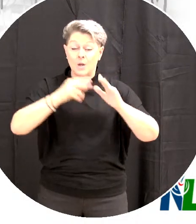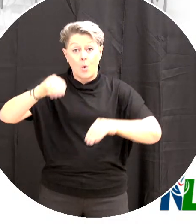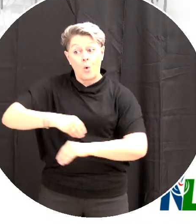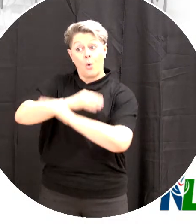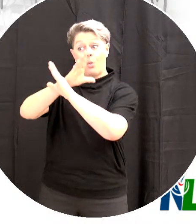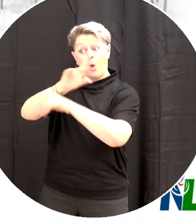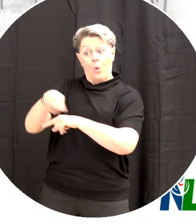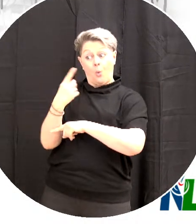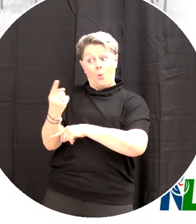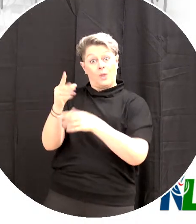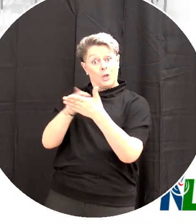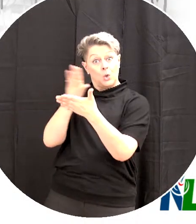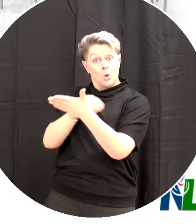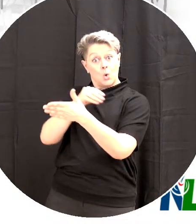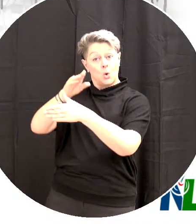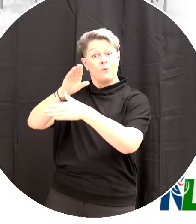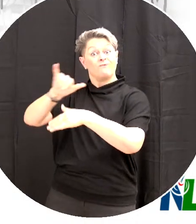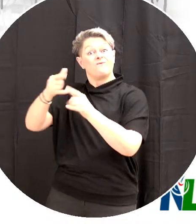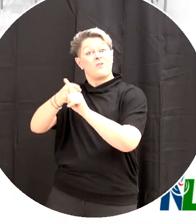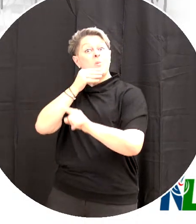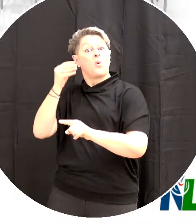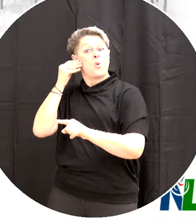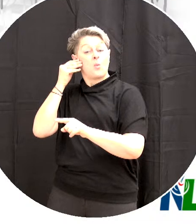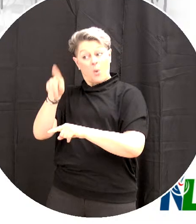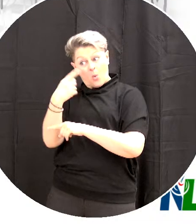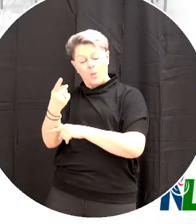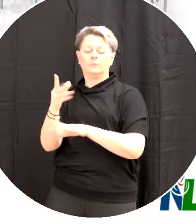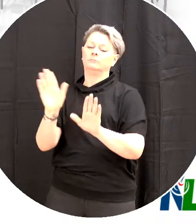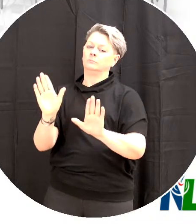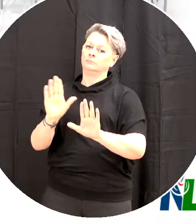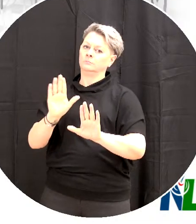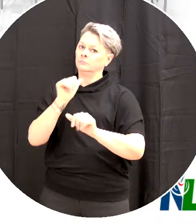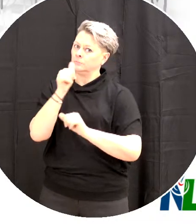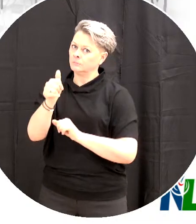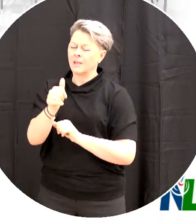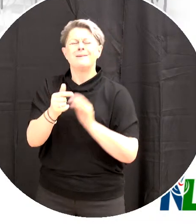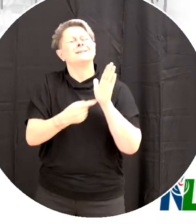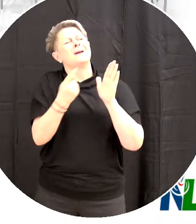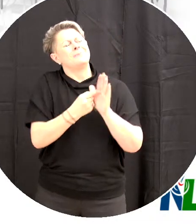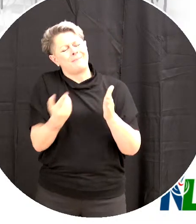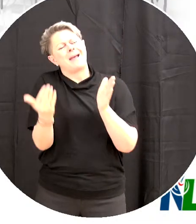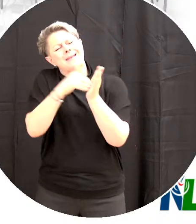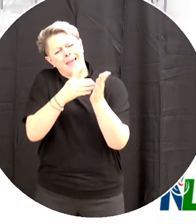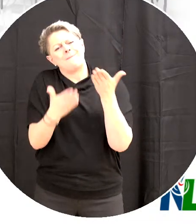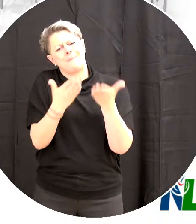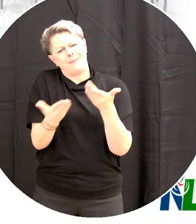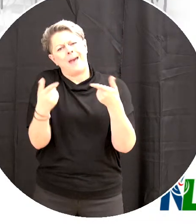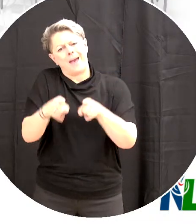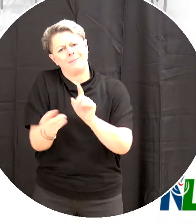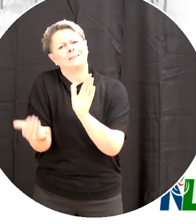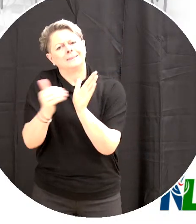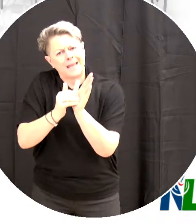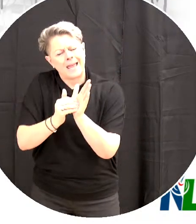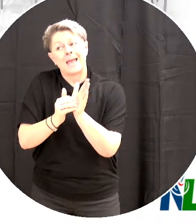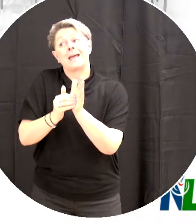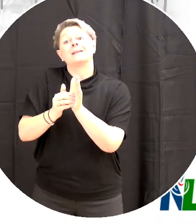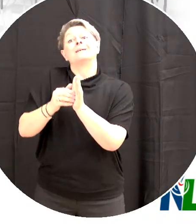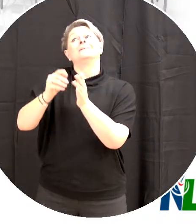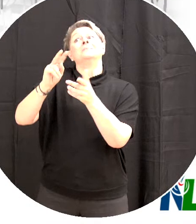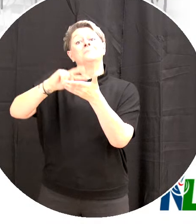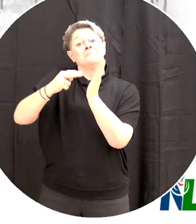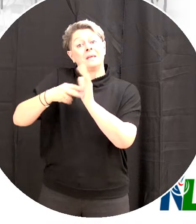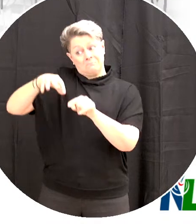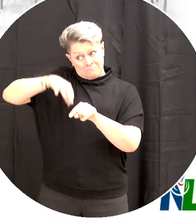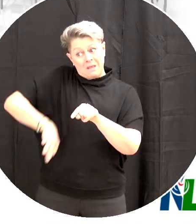only. And this is really important. Now, that might happen from time to time, and there may be benefits derived from it when a student cannot